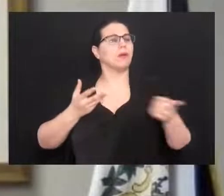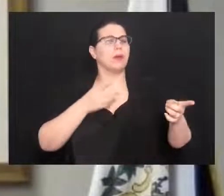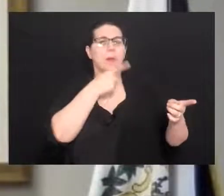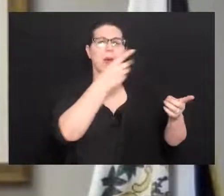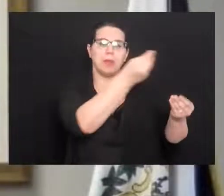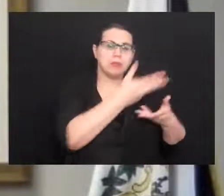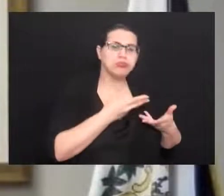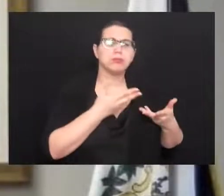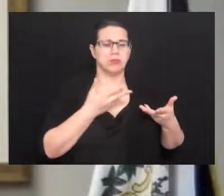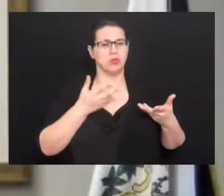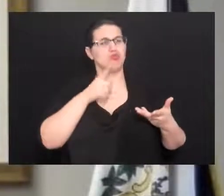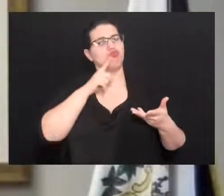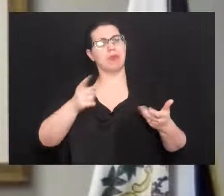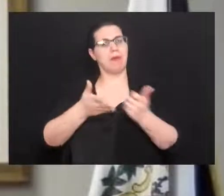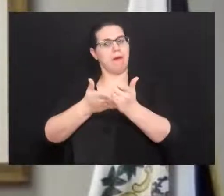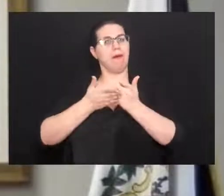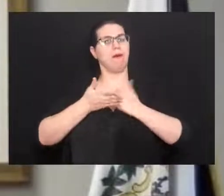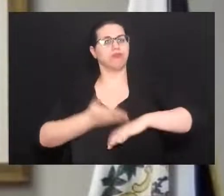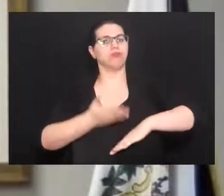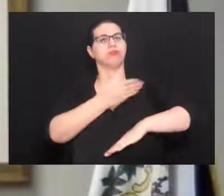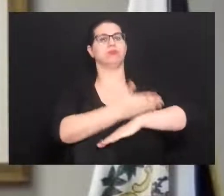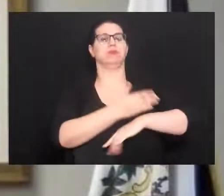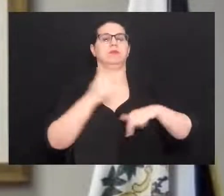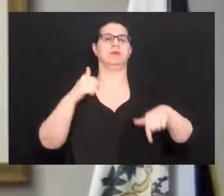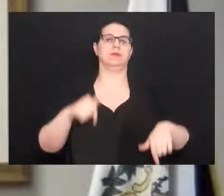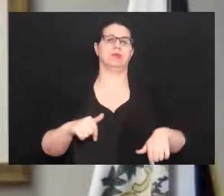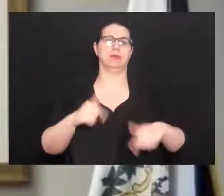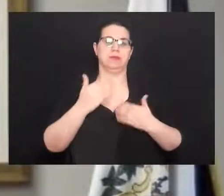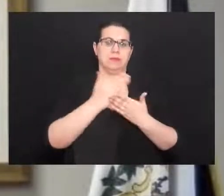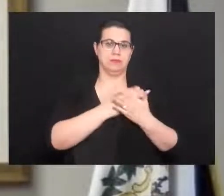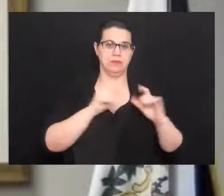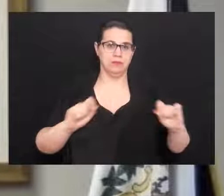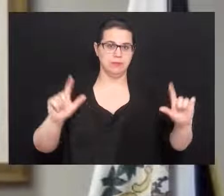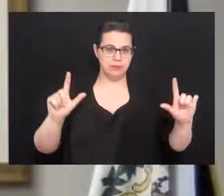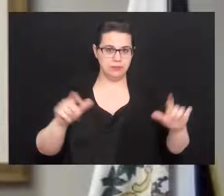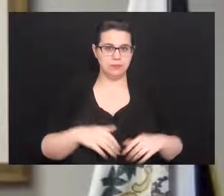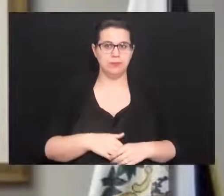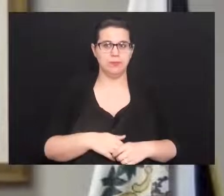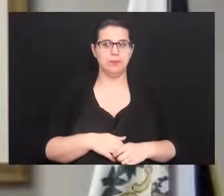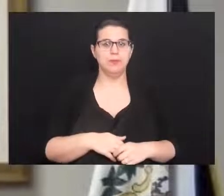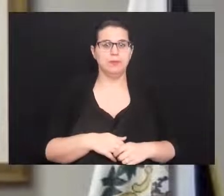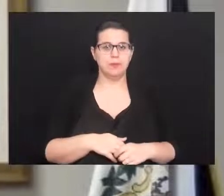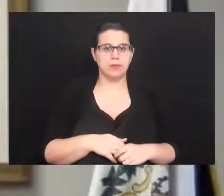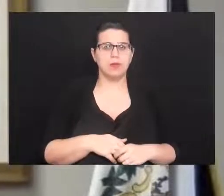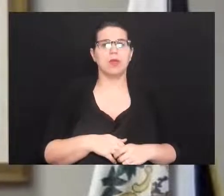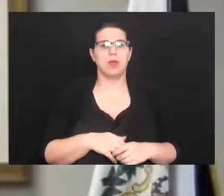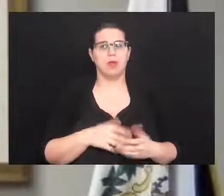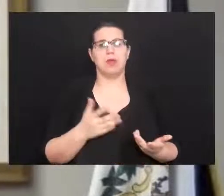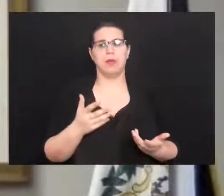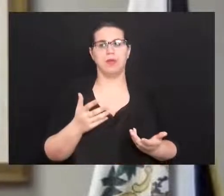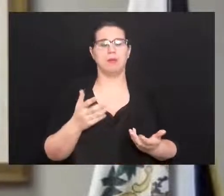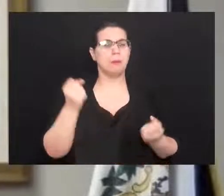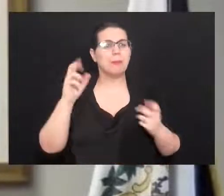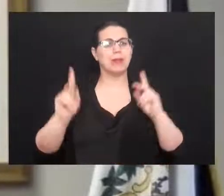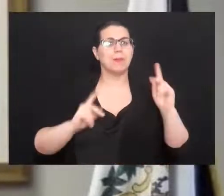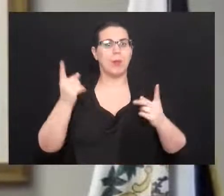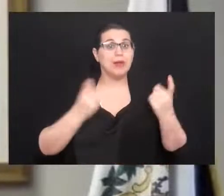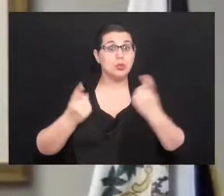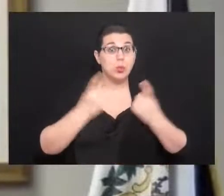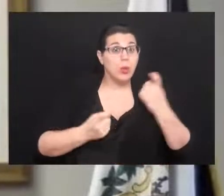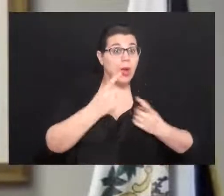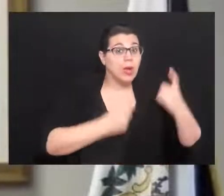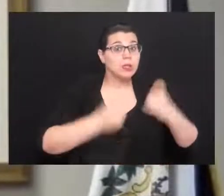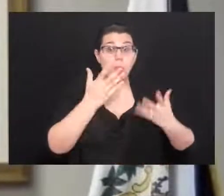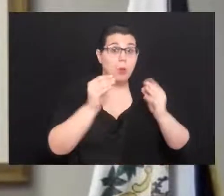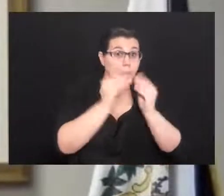to us. Many of the changes to the dashboard are directly a result of individuals asking questions and wanting more